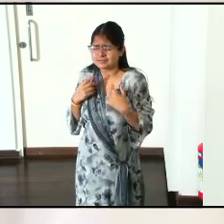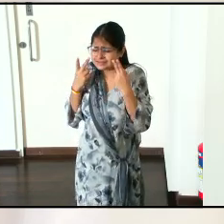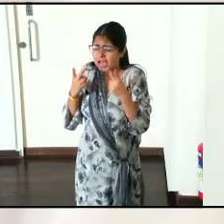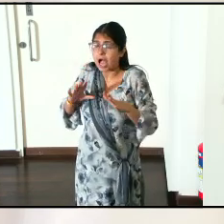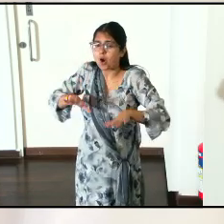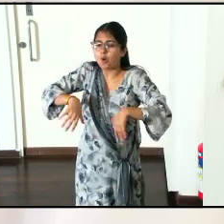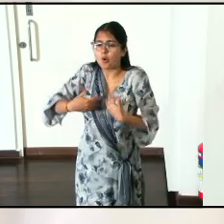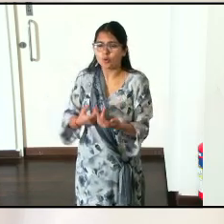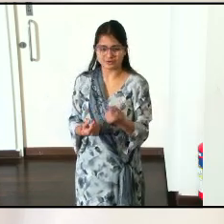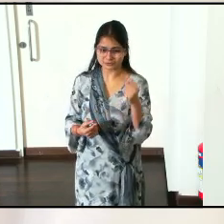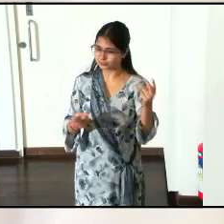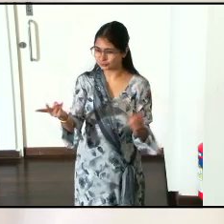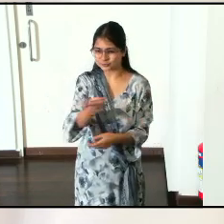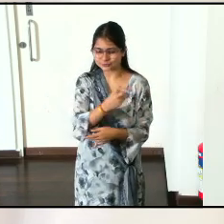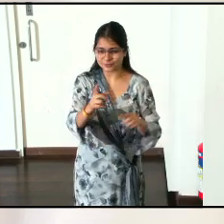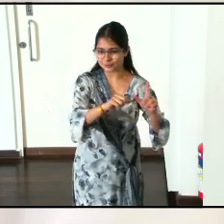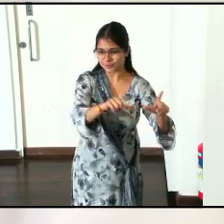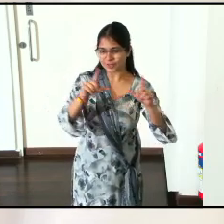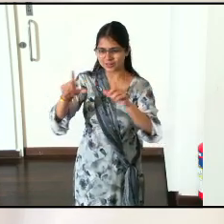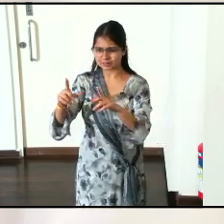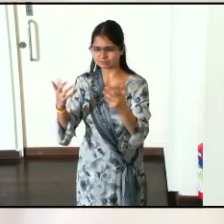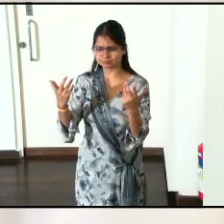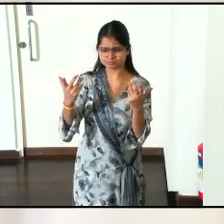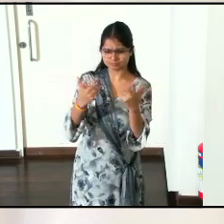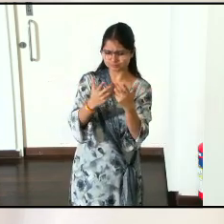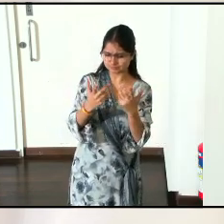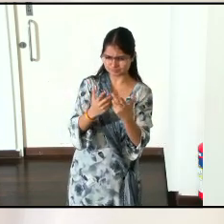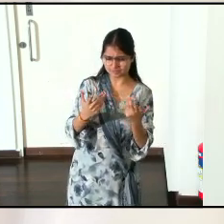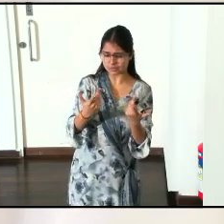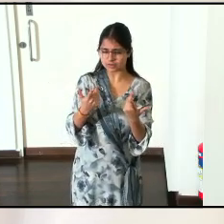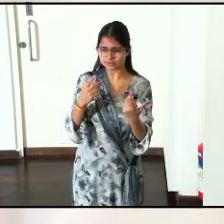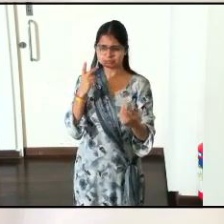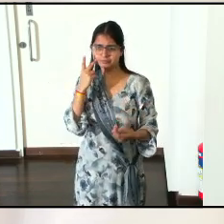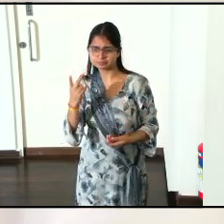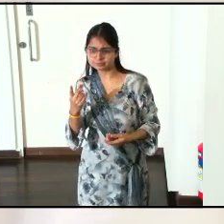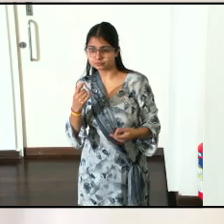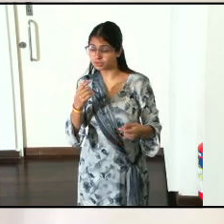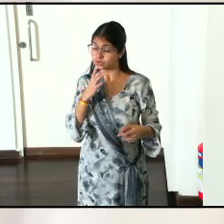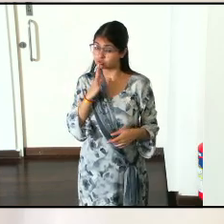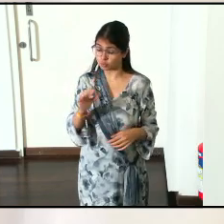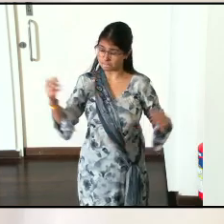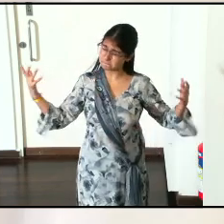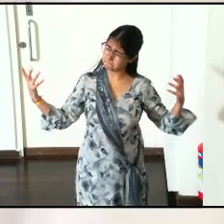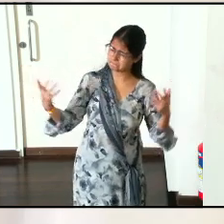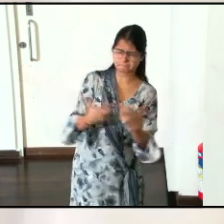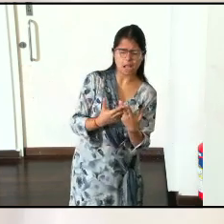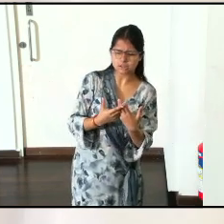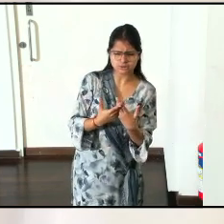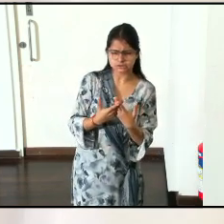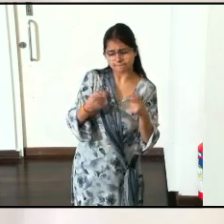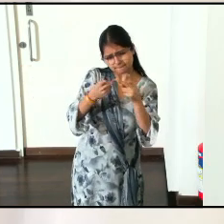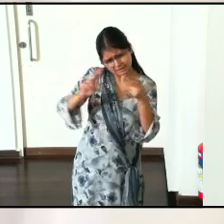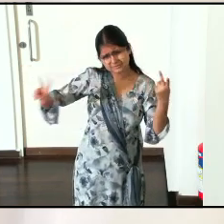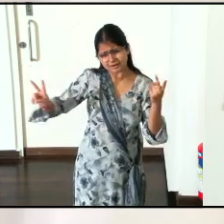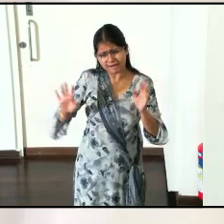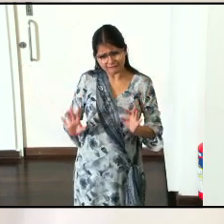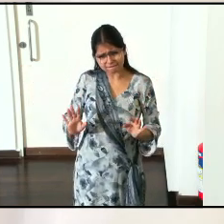each of these, and they're both very compelling visually, but they're not identical at all. They're quite different from one another.